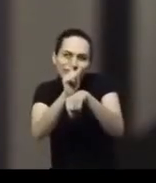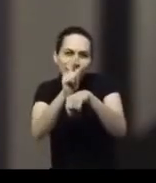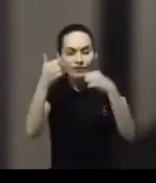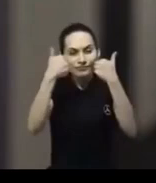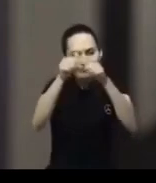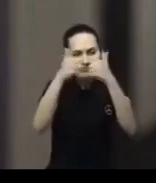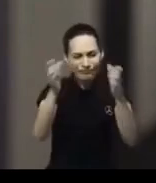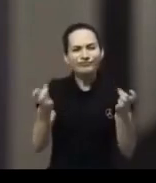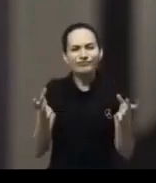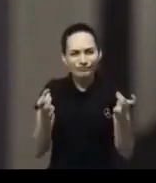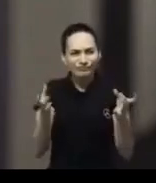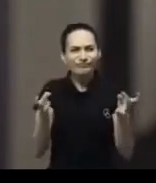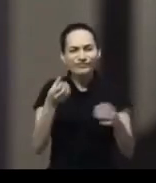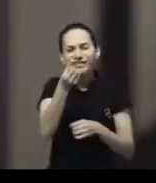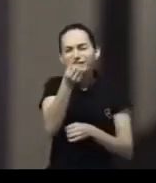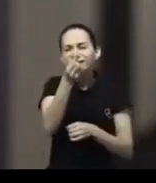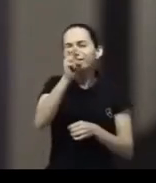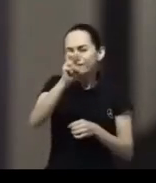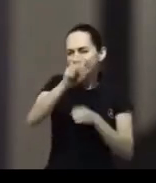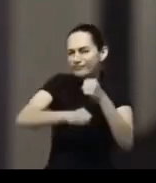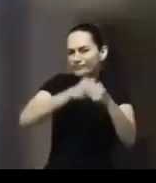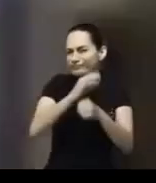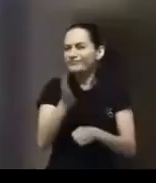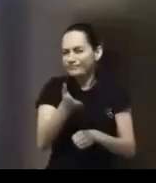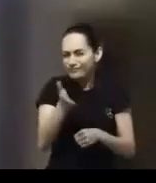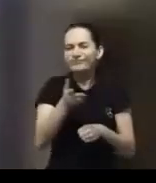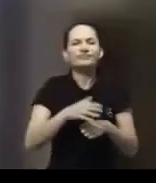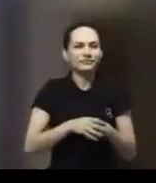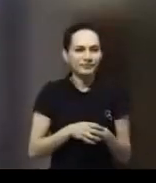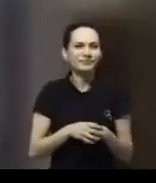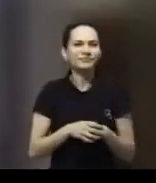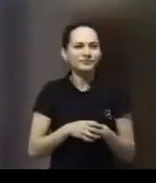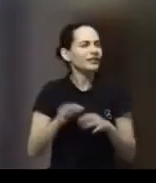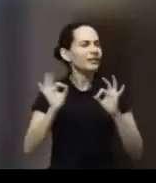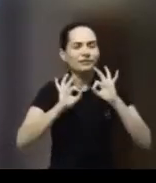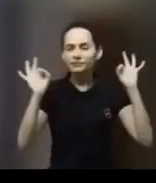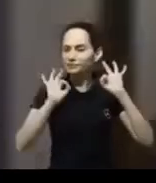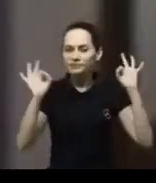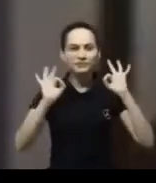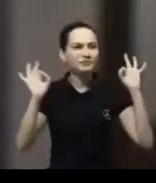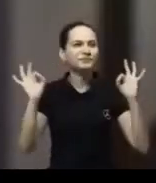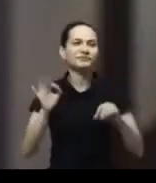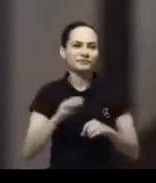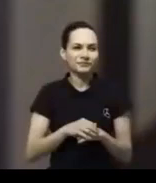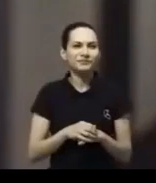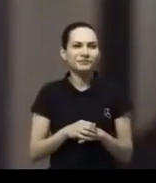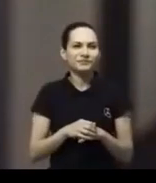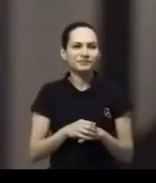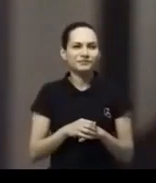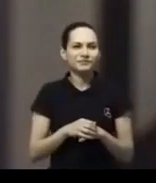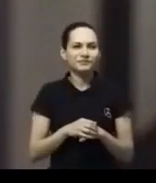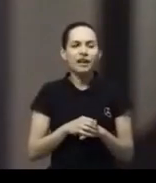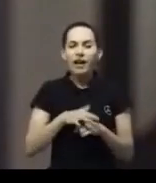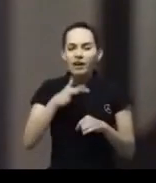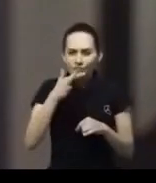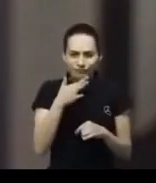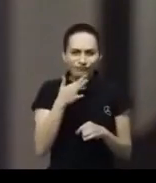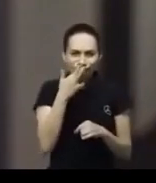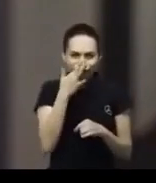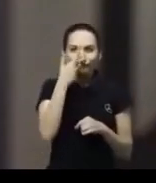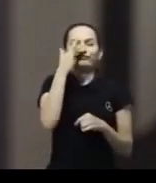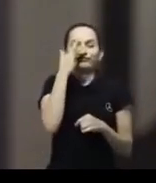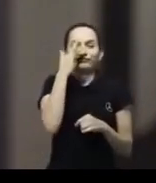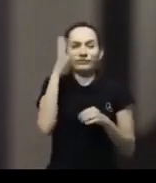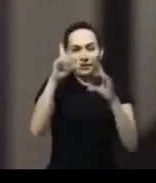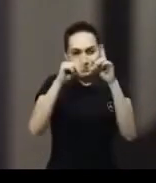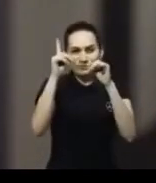Brazil in 65 consecutive years. That's just amazing. So it's no wonder that